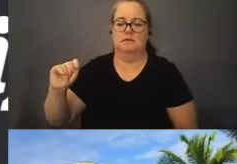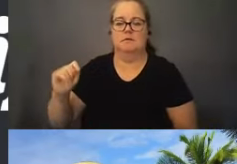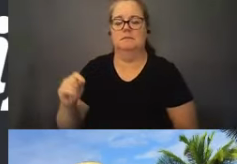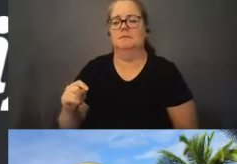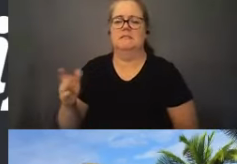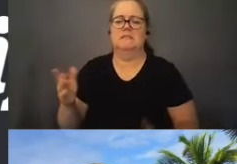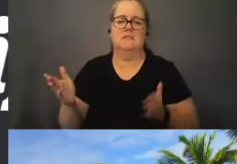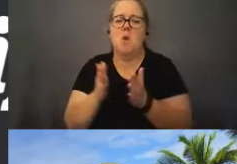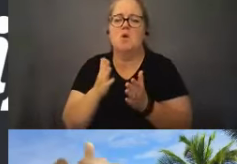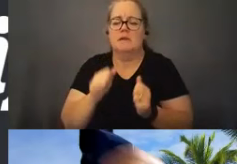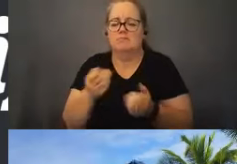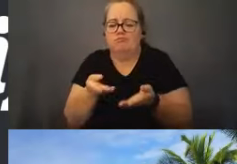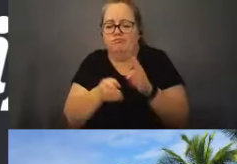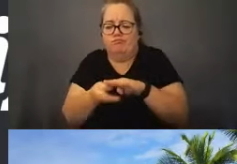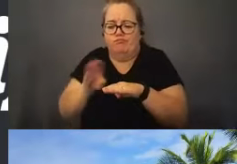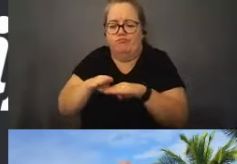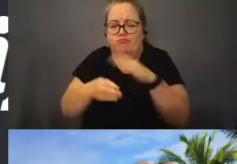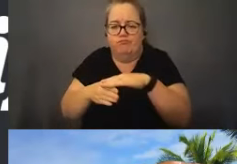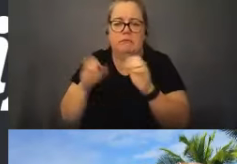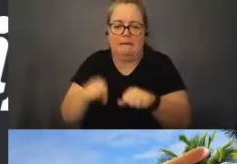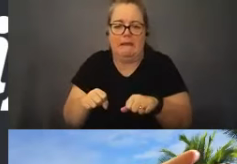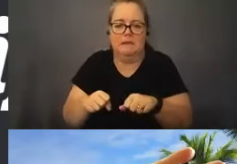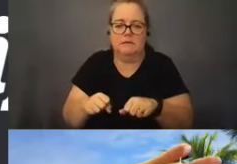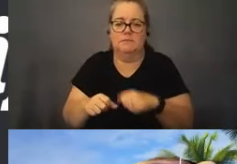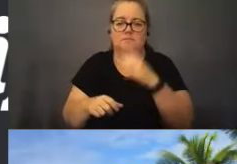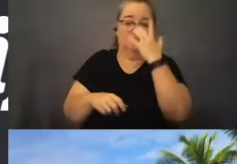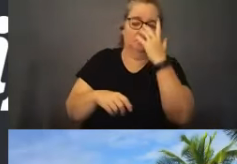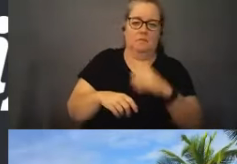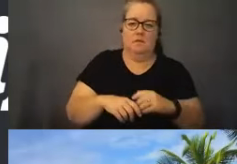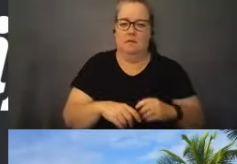and comes just in a little